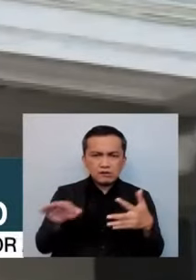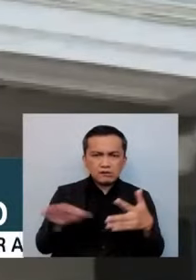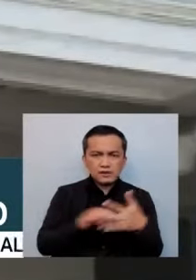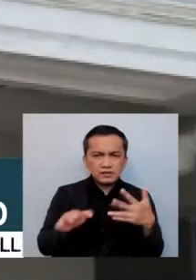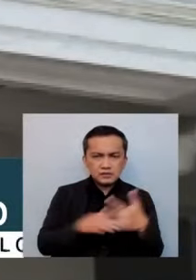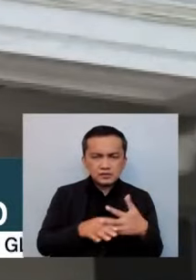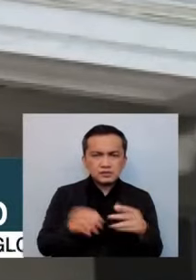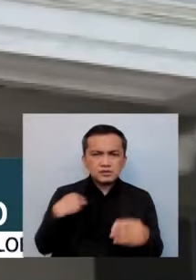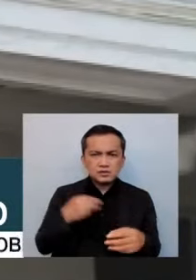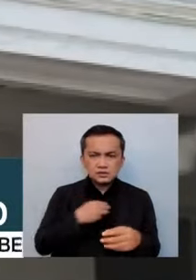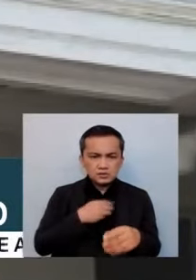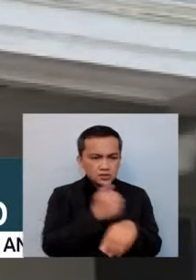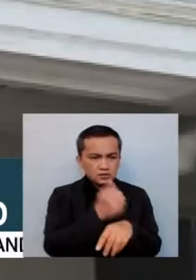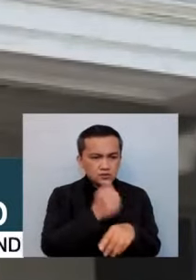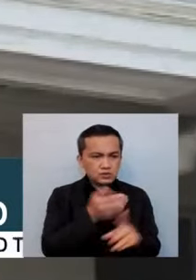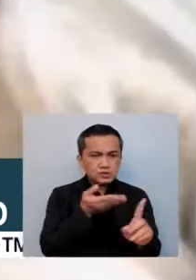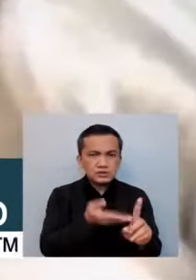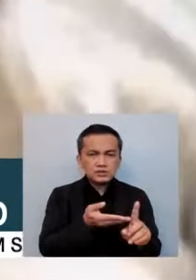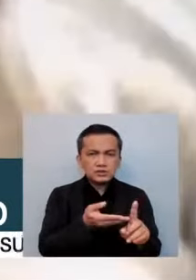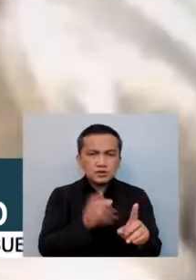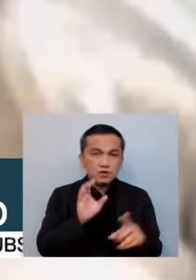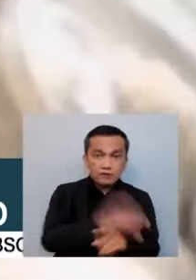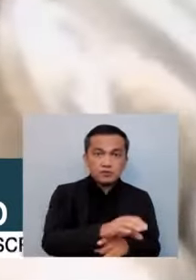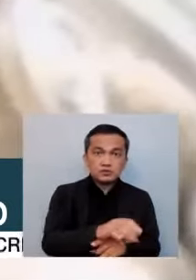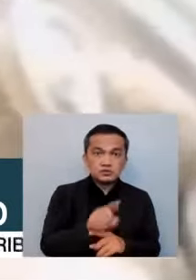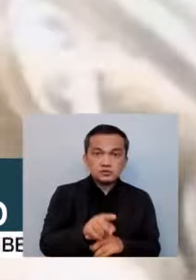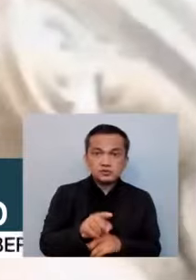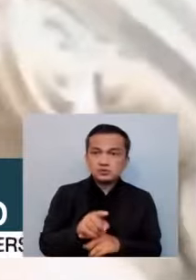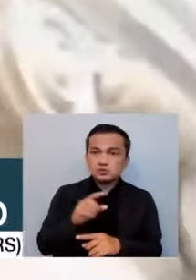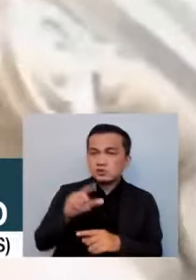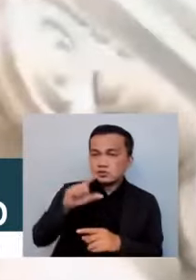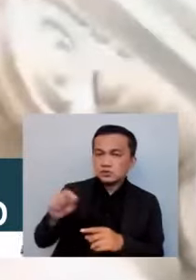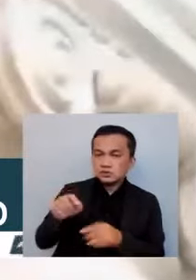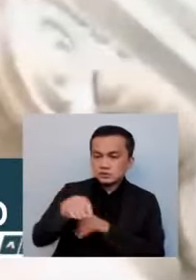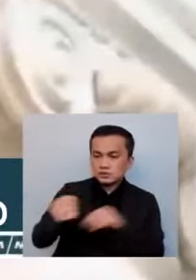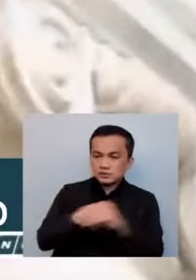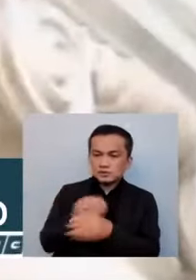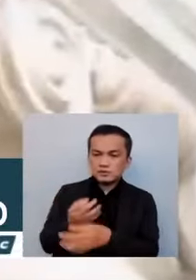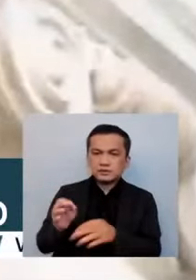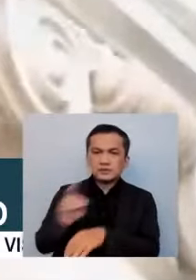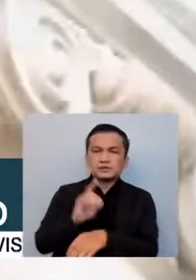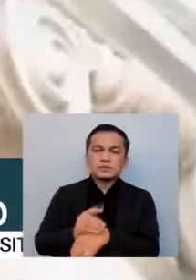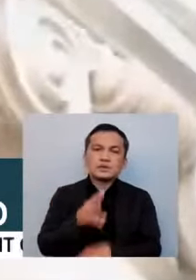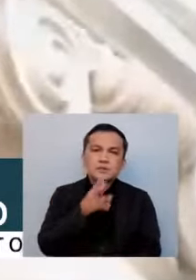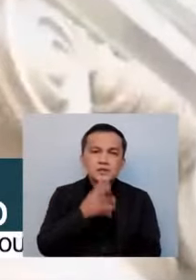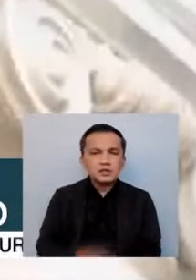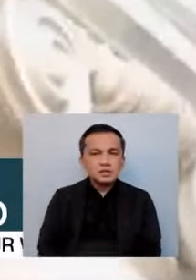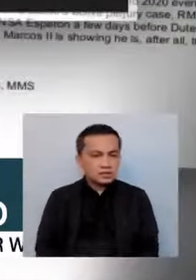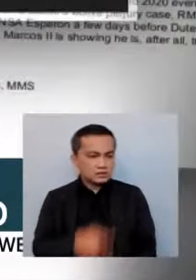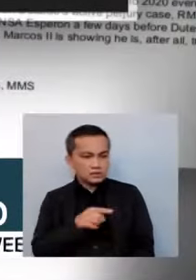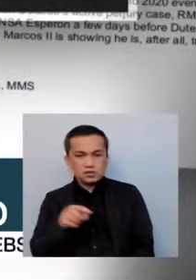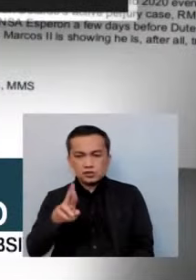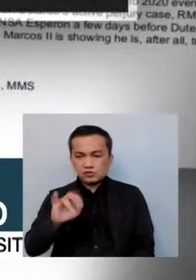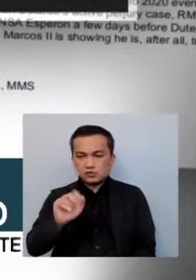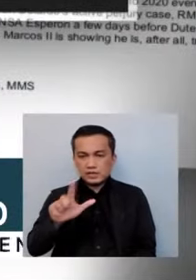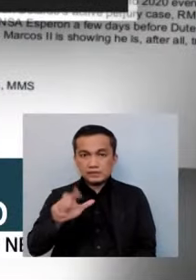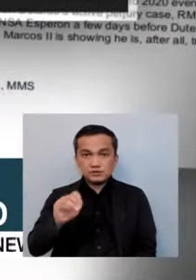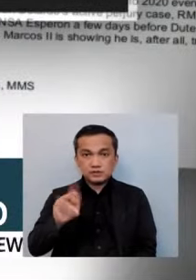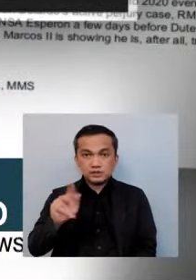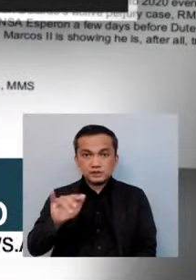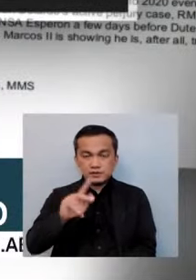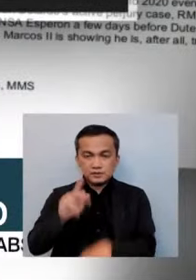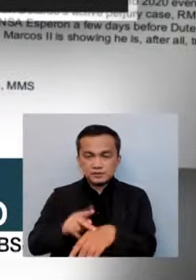that one of the accusers was only forced to testify in exchange for the freedom of her arrested mother. The Rural Missionaries of the Philippines said in a press statement